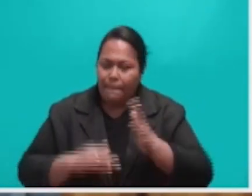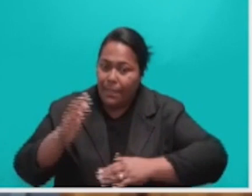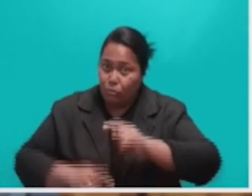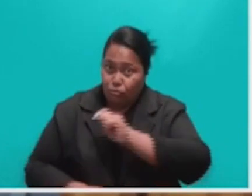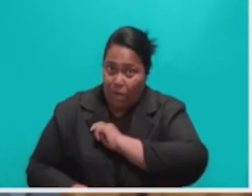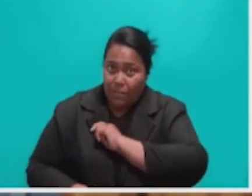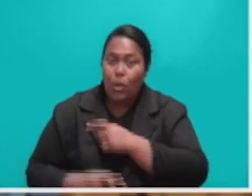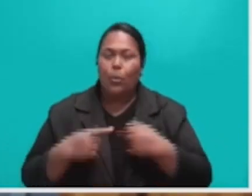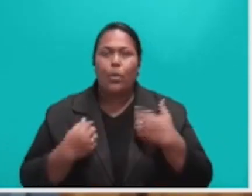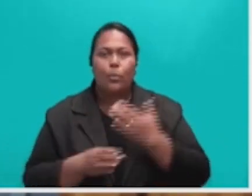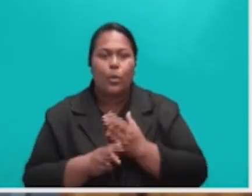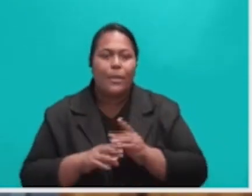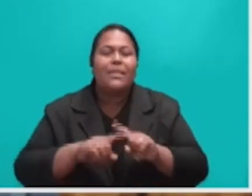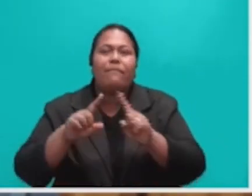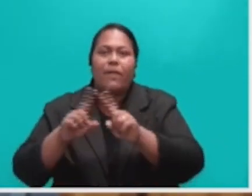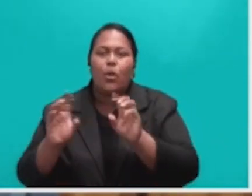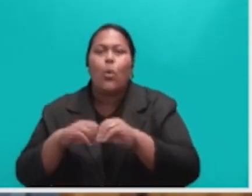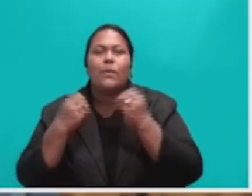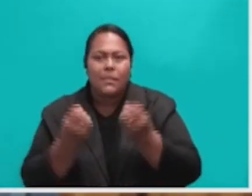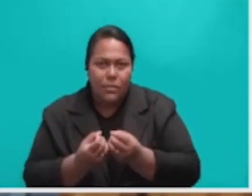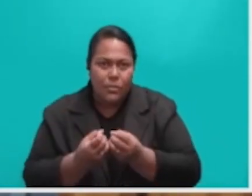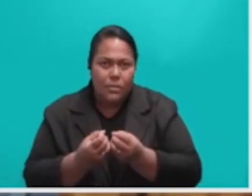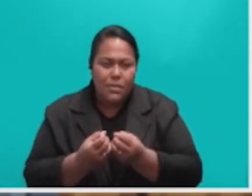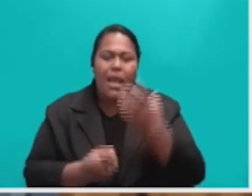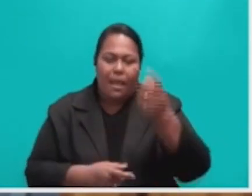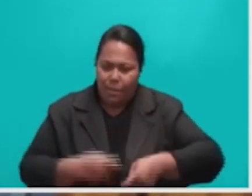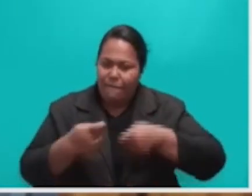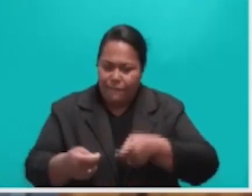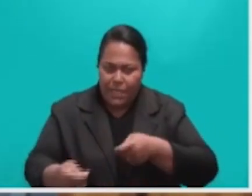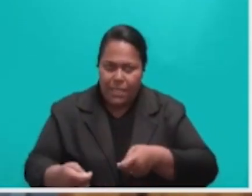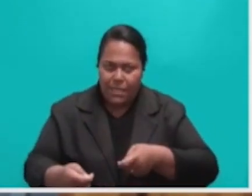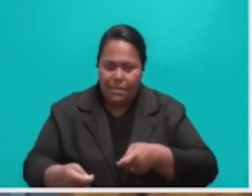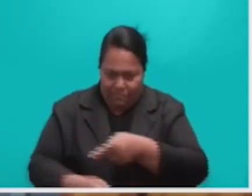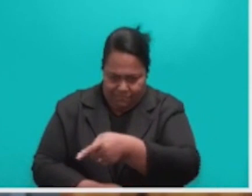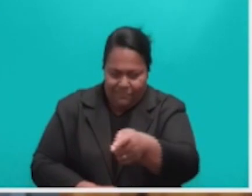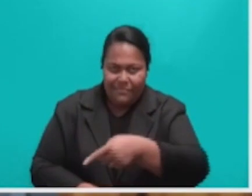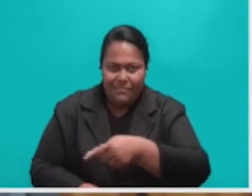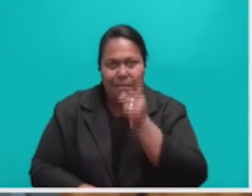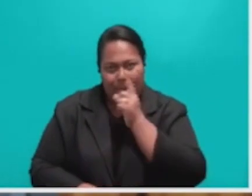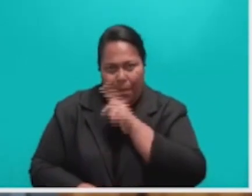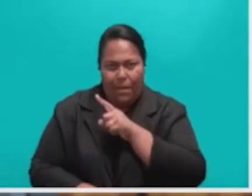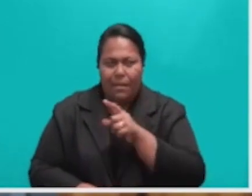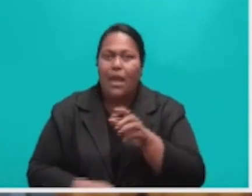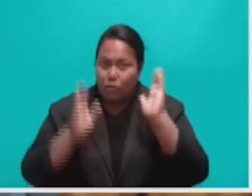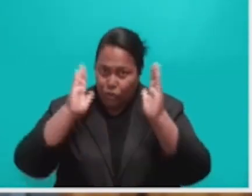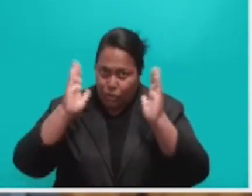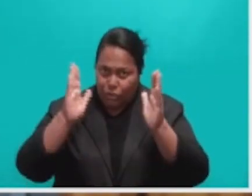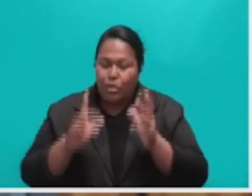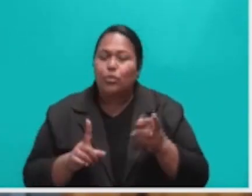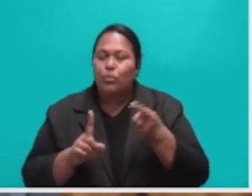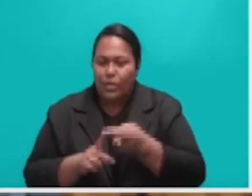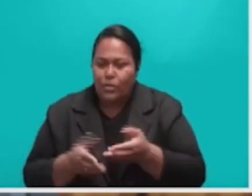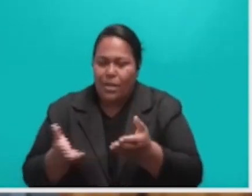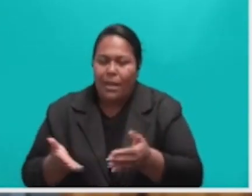with different organizations who have been feeding street dwellers and faith-based organizations to reach out